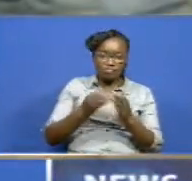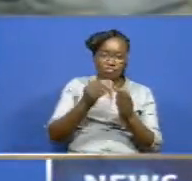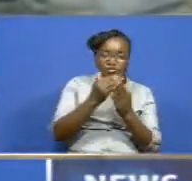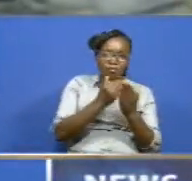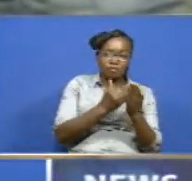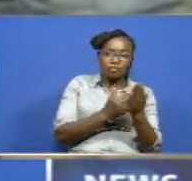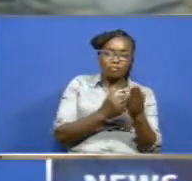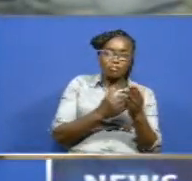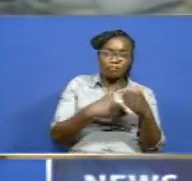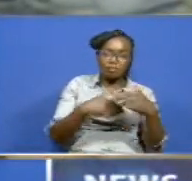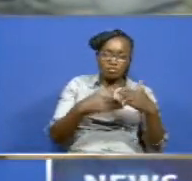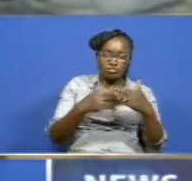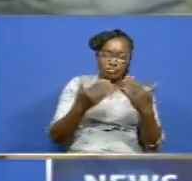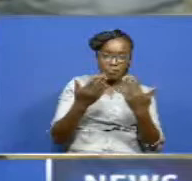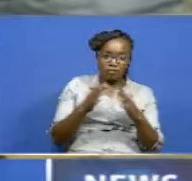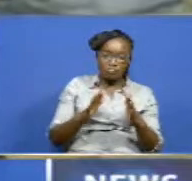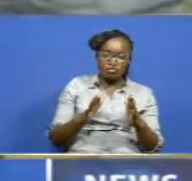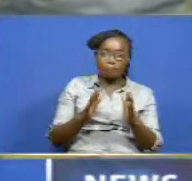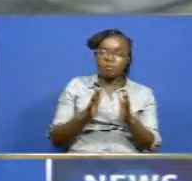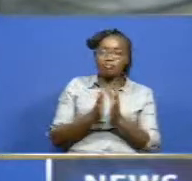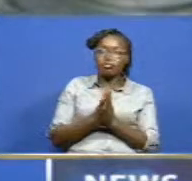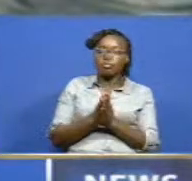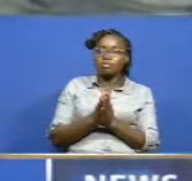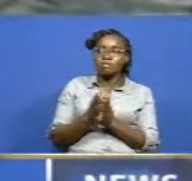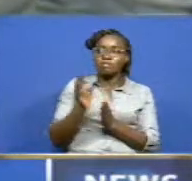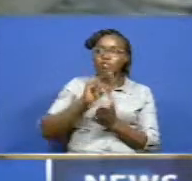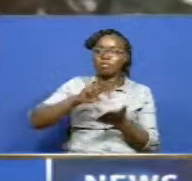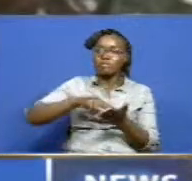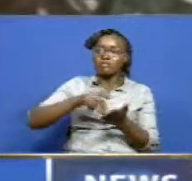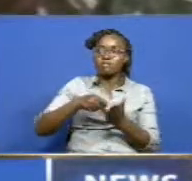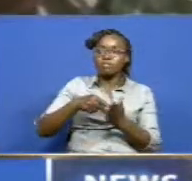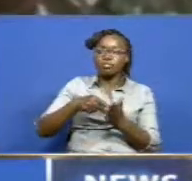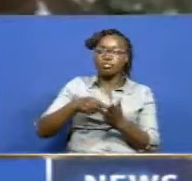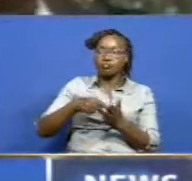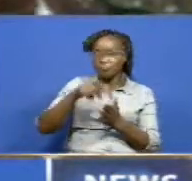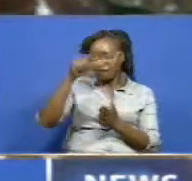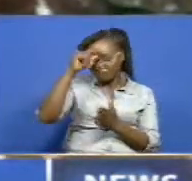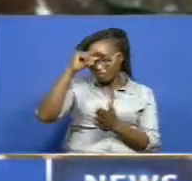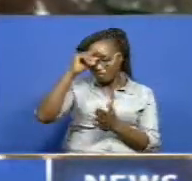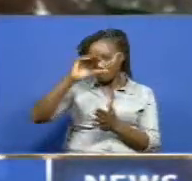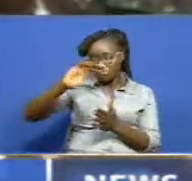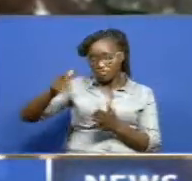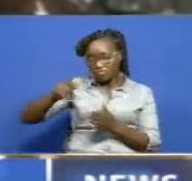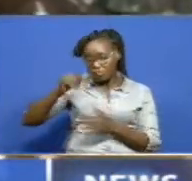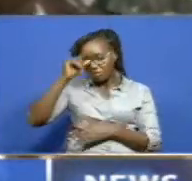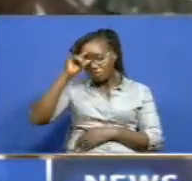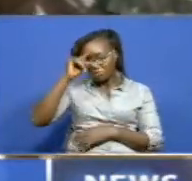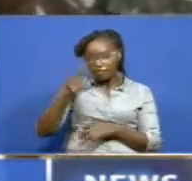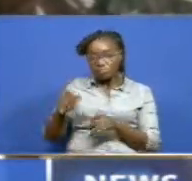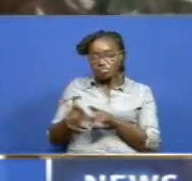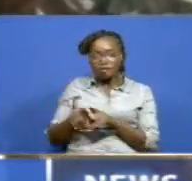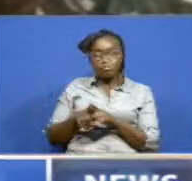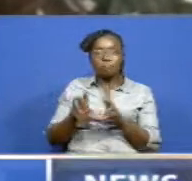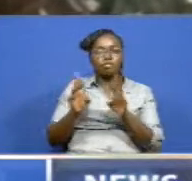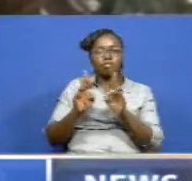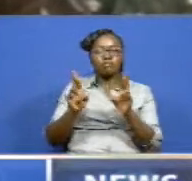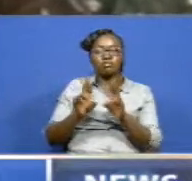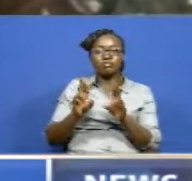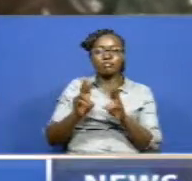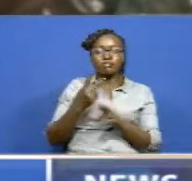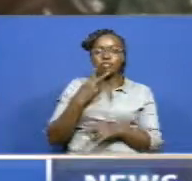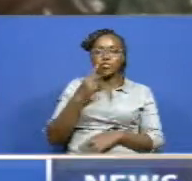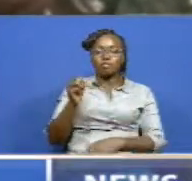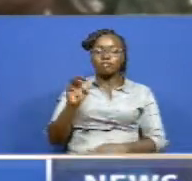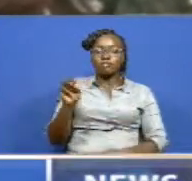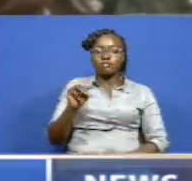near completion of the Leshau Karagoini water project. Serikali kuu na county government tumeweka tayari milioni 200